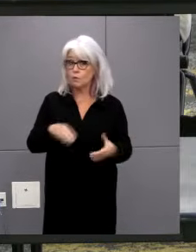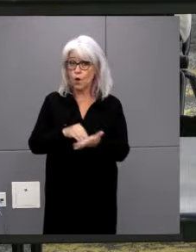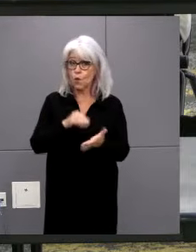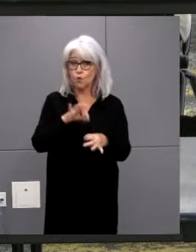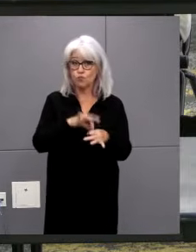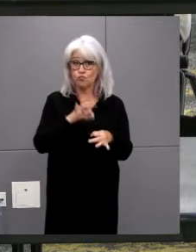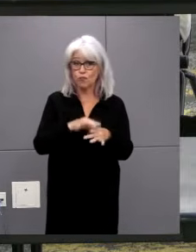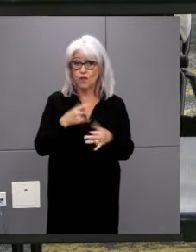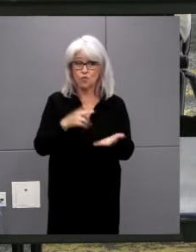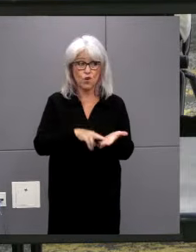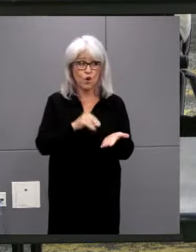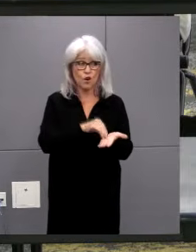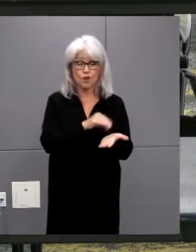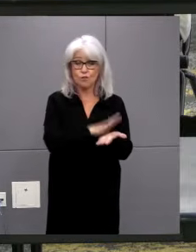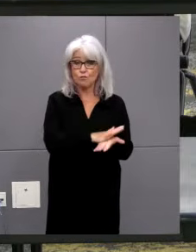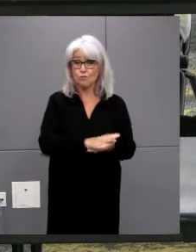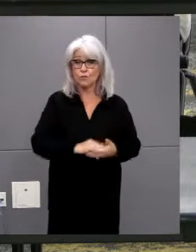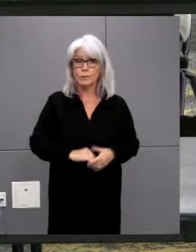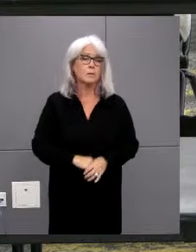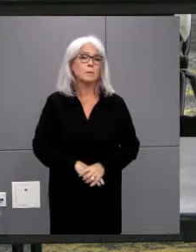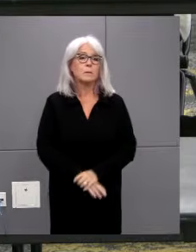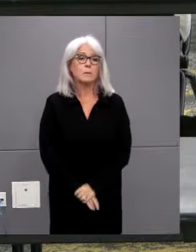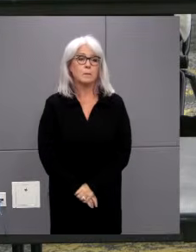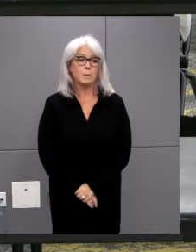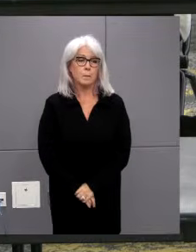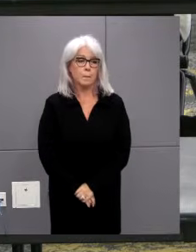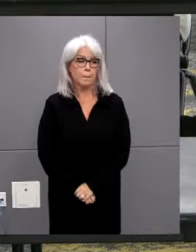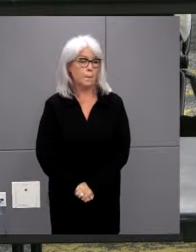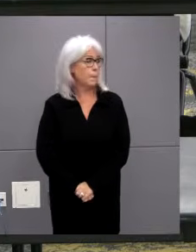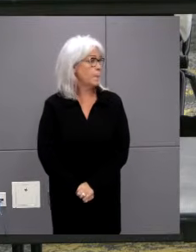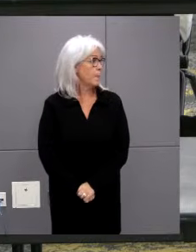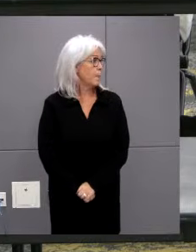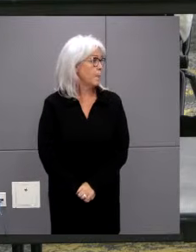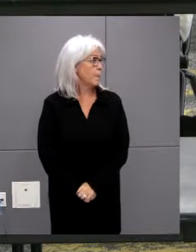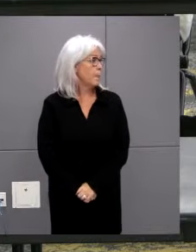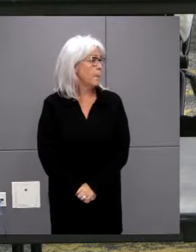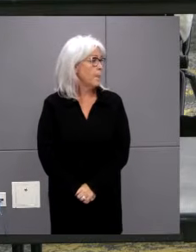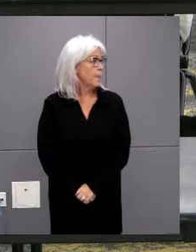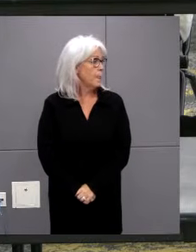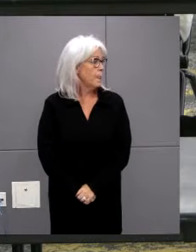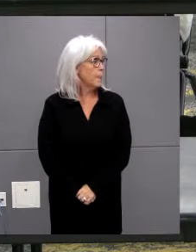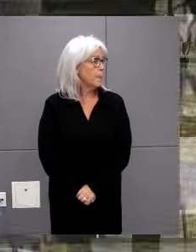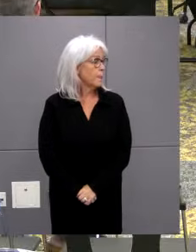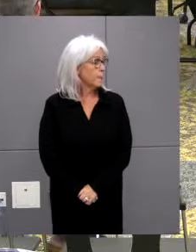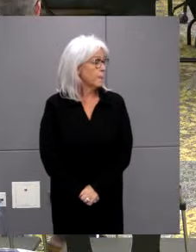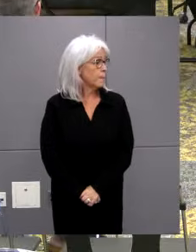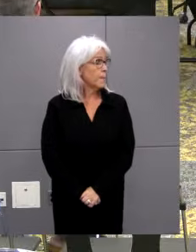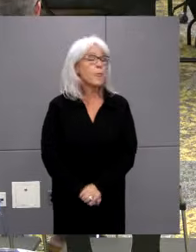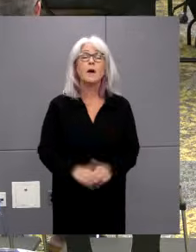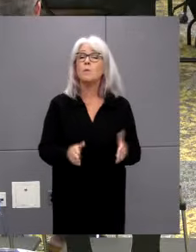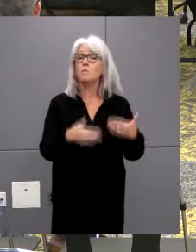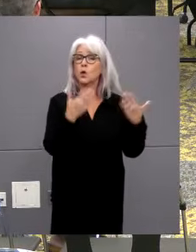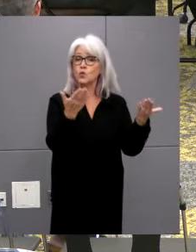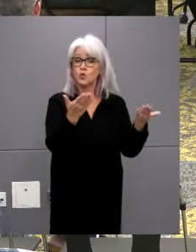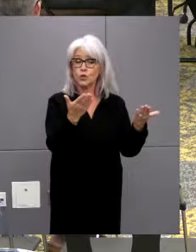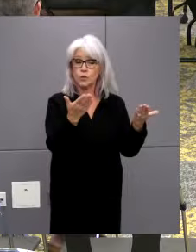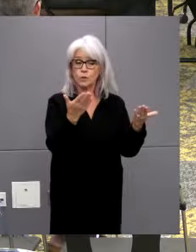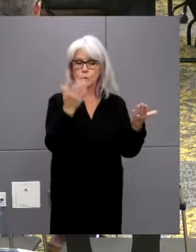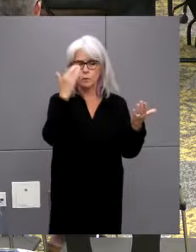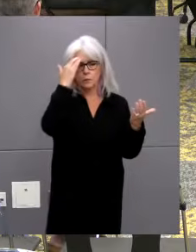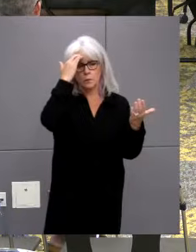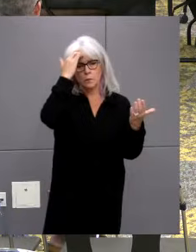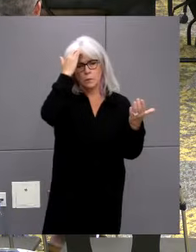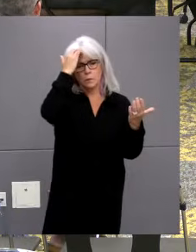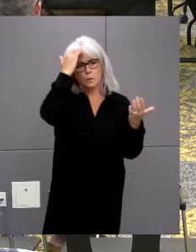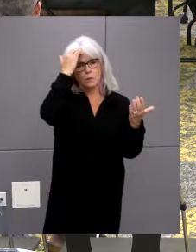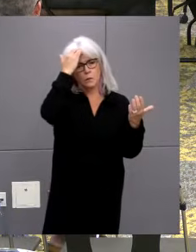right. So, call the question, we need to vote, correct? Yeah. So there's a motion on the floor to call the question, which is